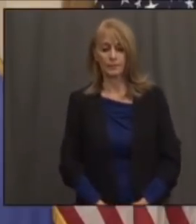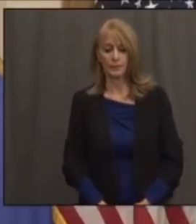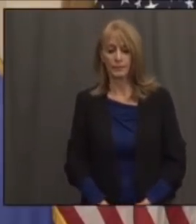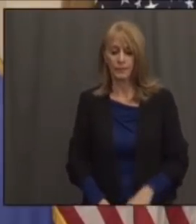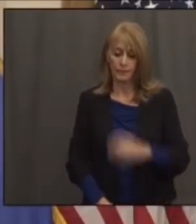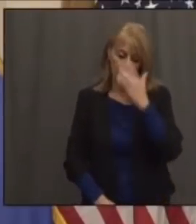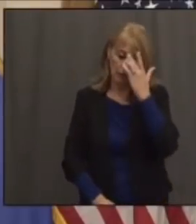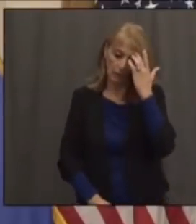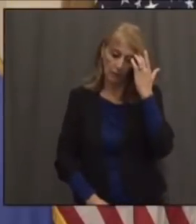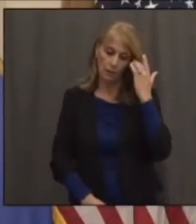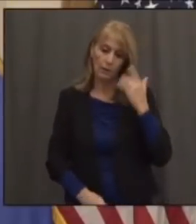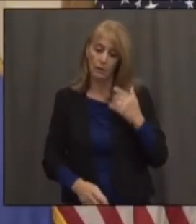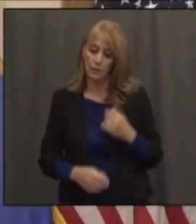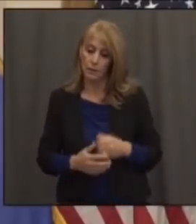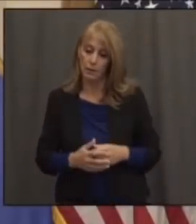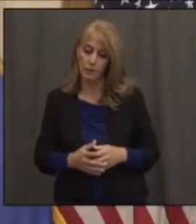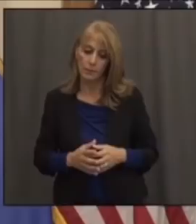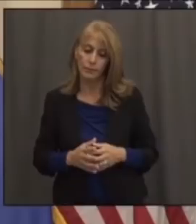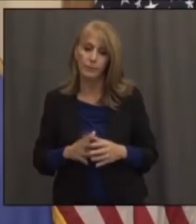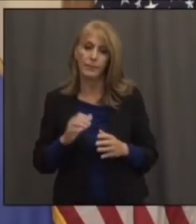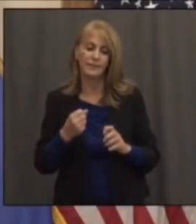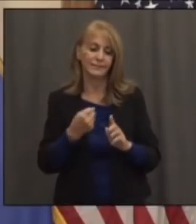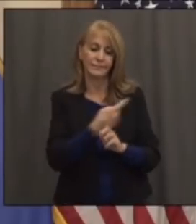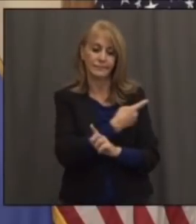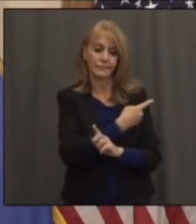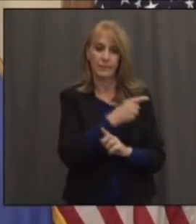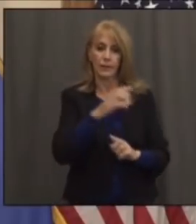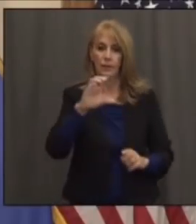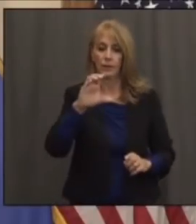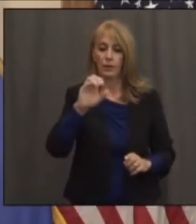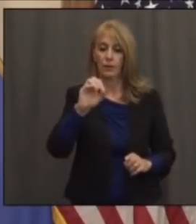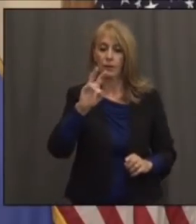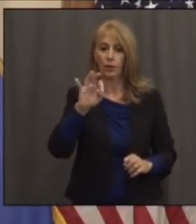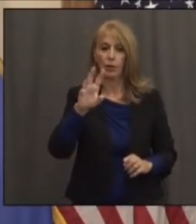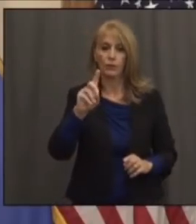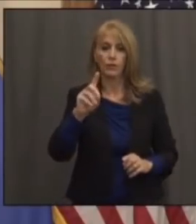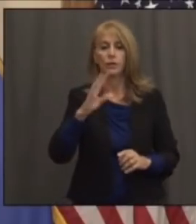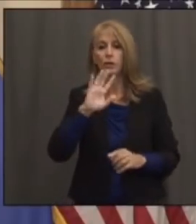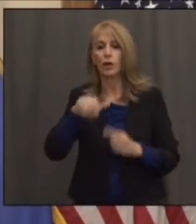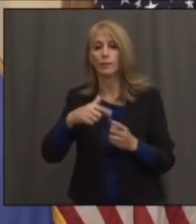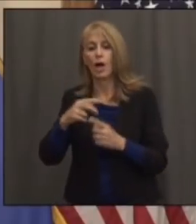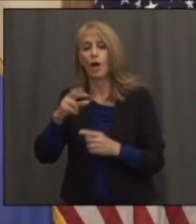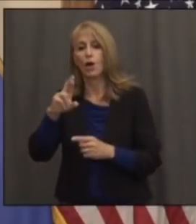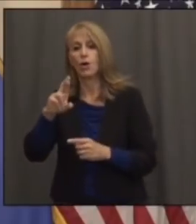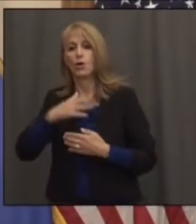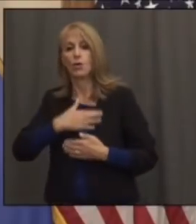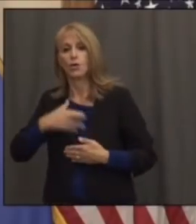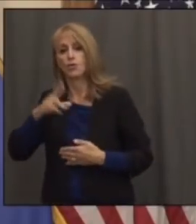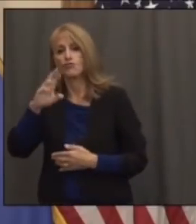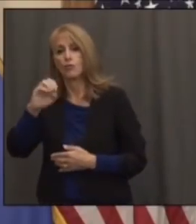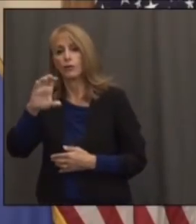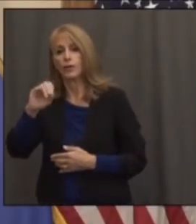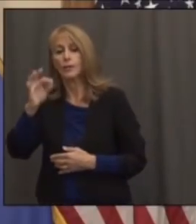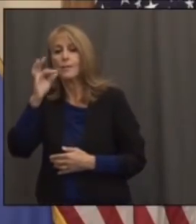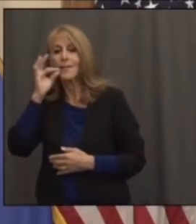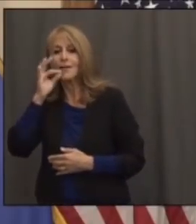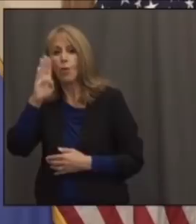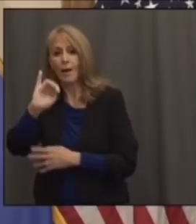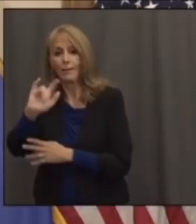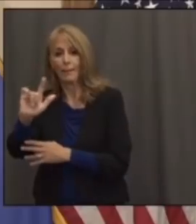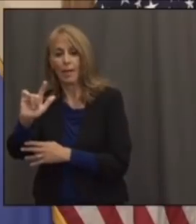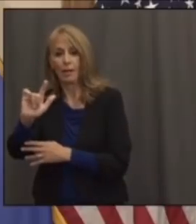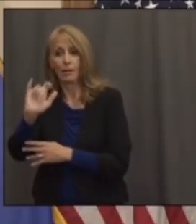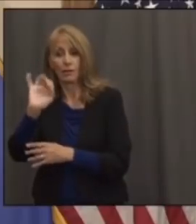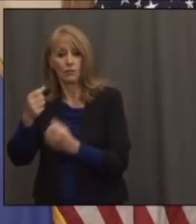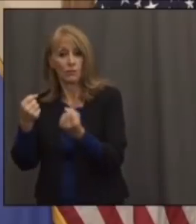And a little off COVID here, I know talks are progressing on the recreational marijuana bill. If the legislature votes in favor of